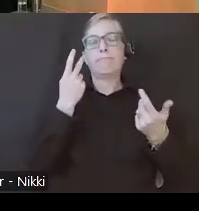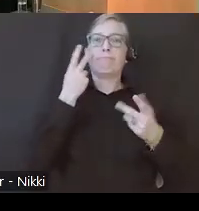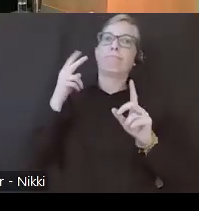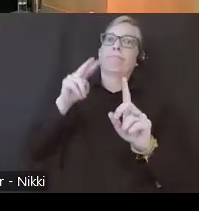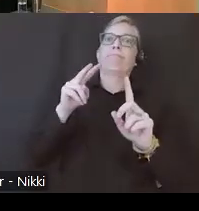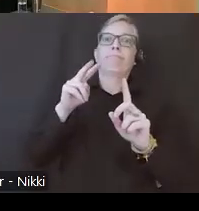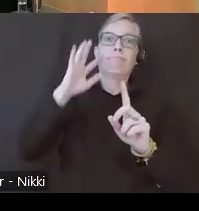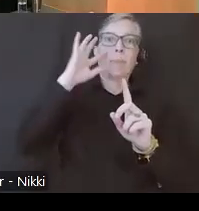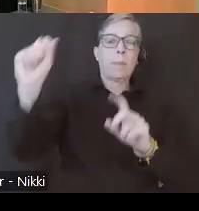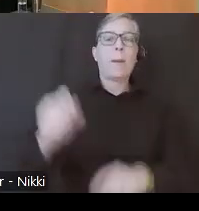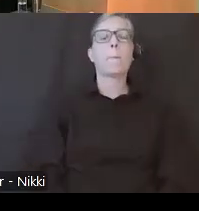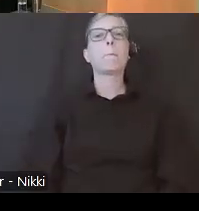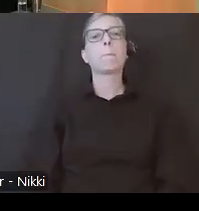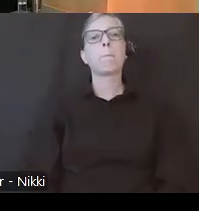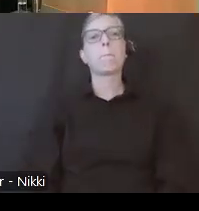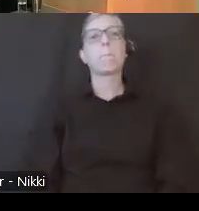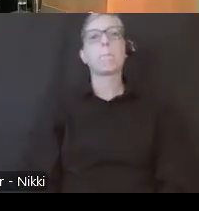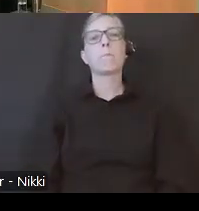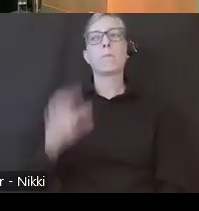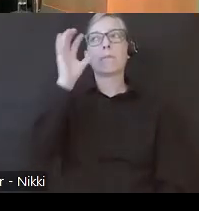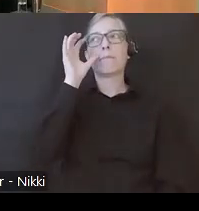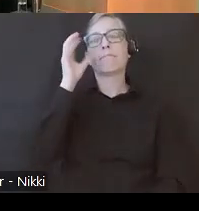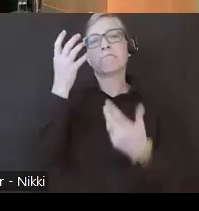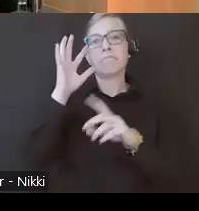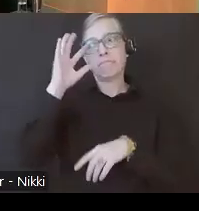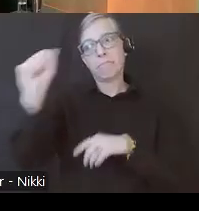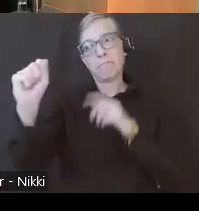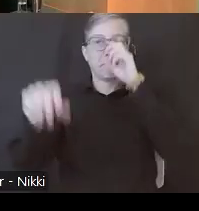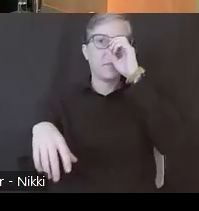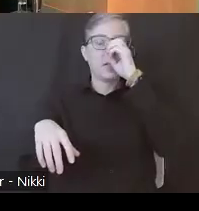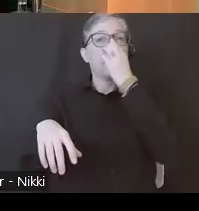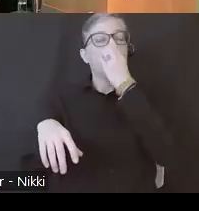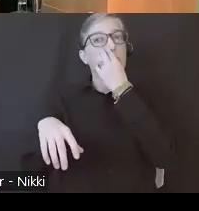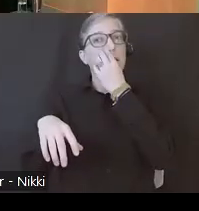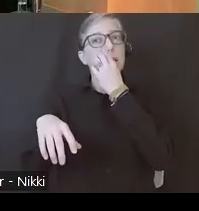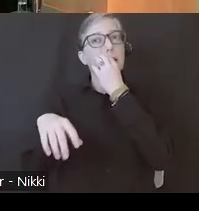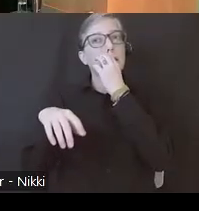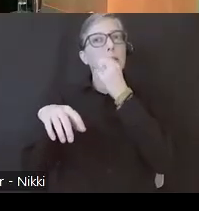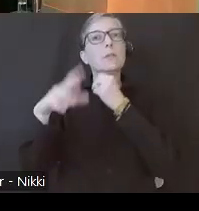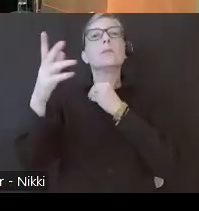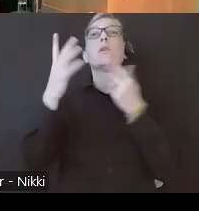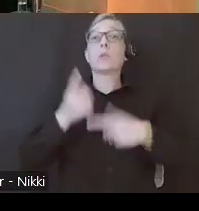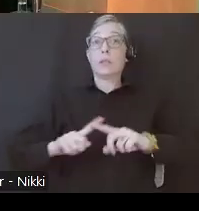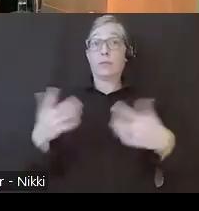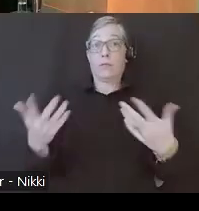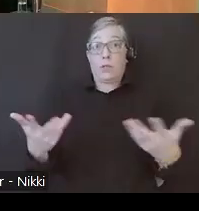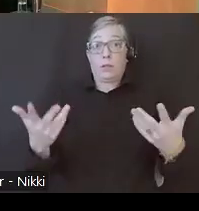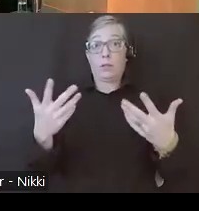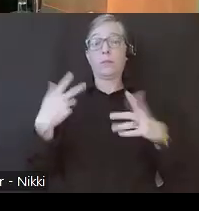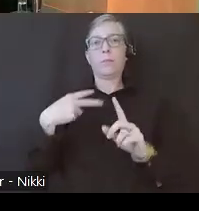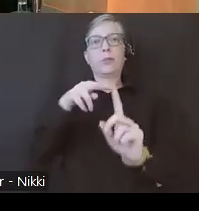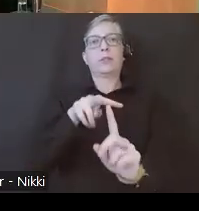Now, you might recall that our what we were really interested in was the difference, that perceptual pop-out, and whether